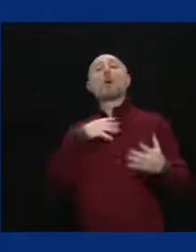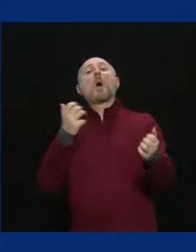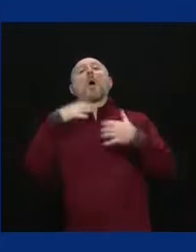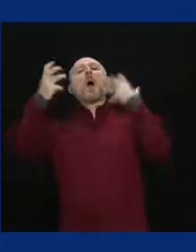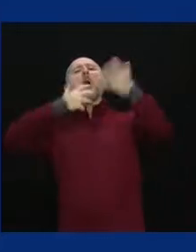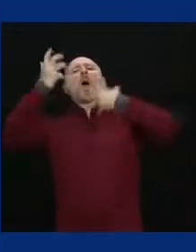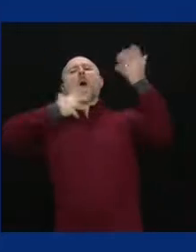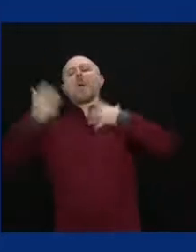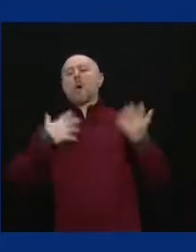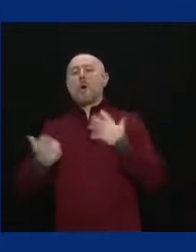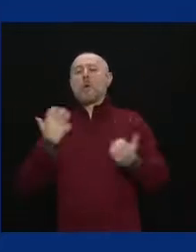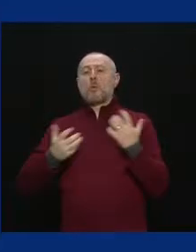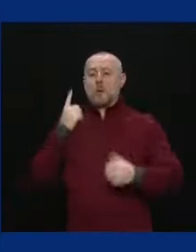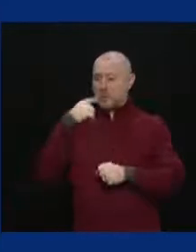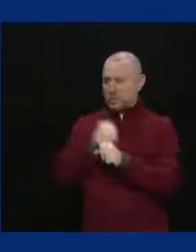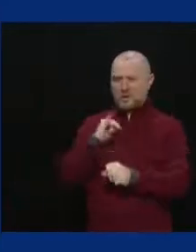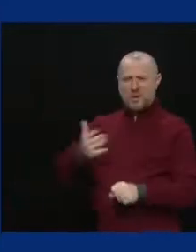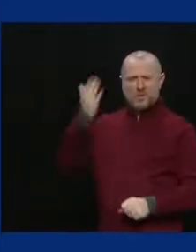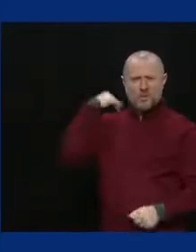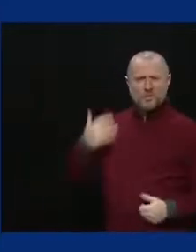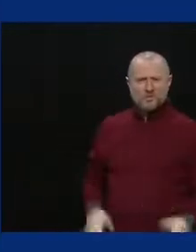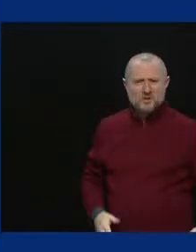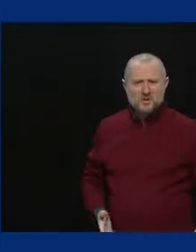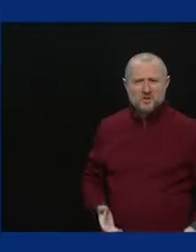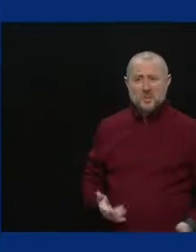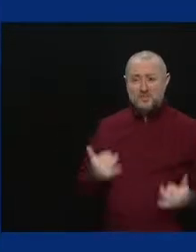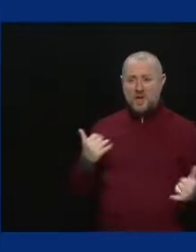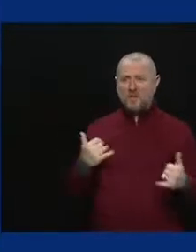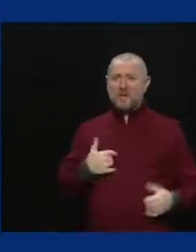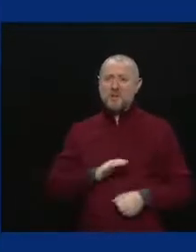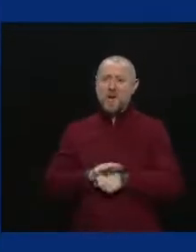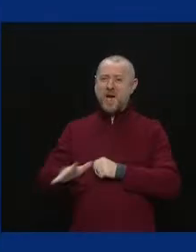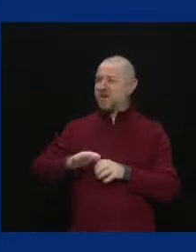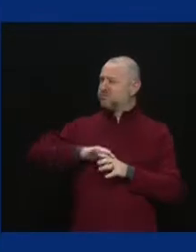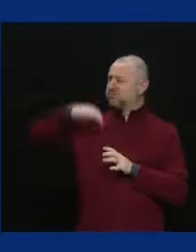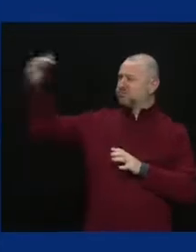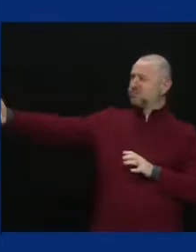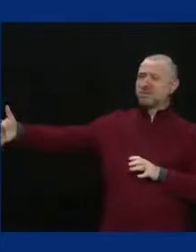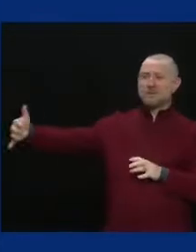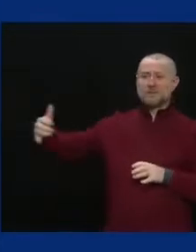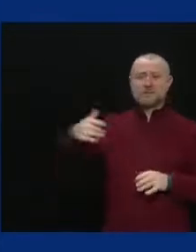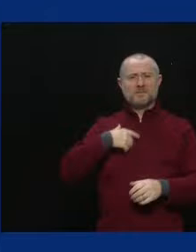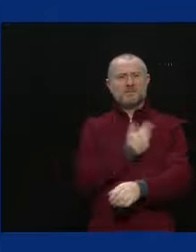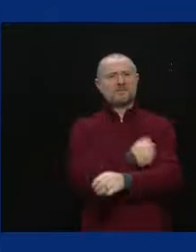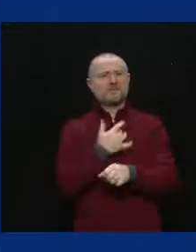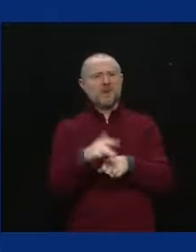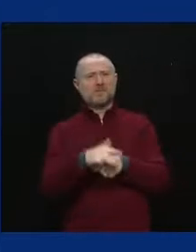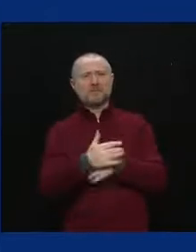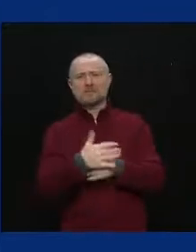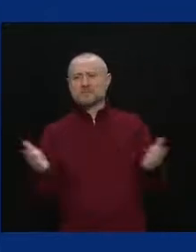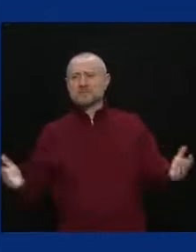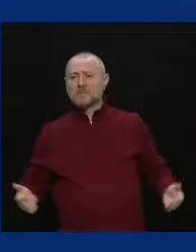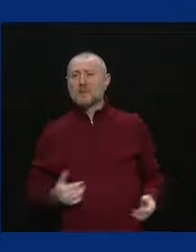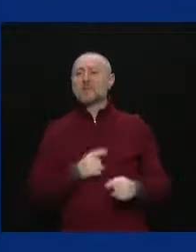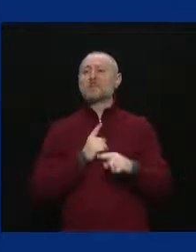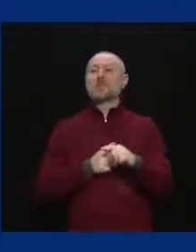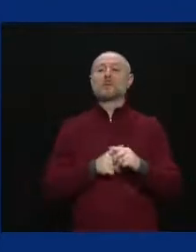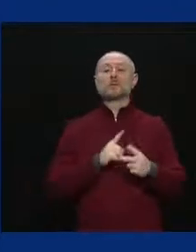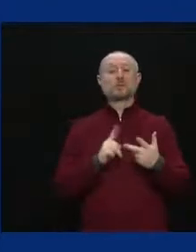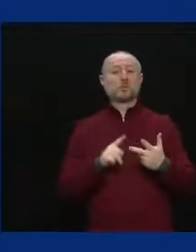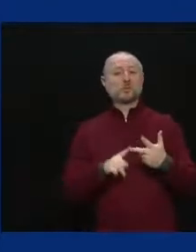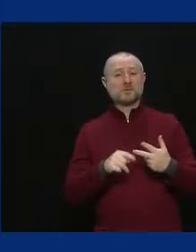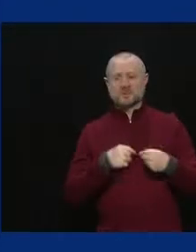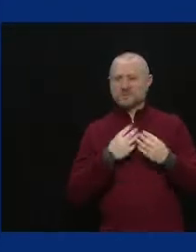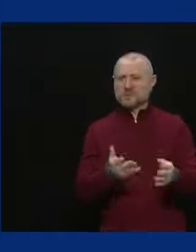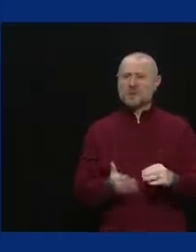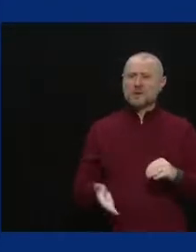my availability of a vaccine? They are plentiful. There are no excuses, and the boosters give you that extra suit of armor